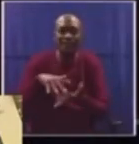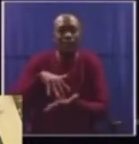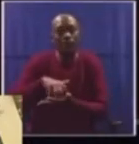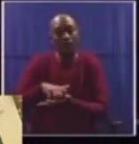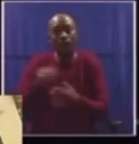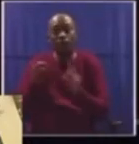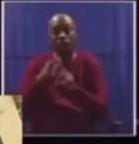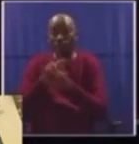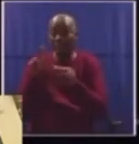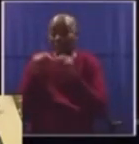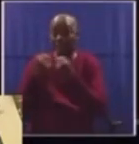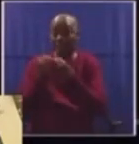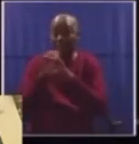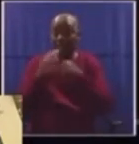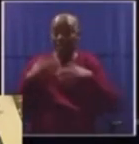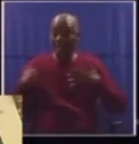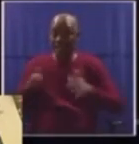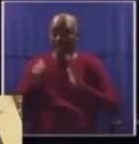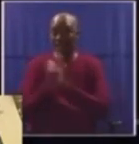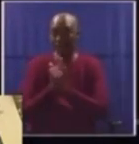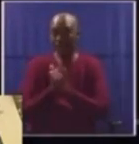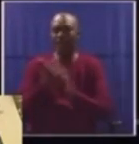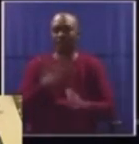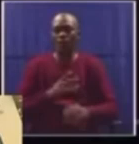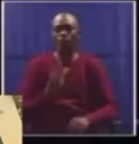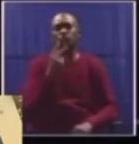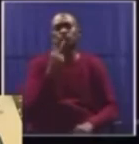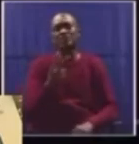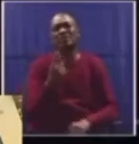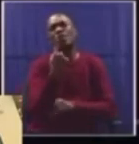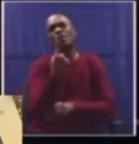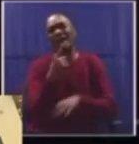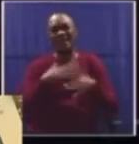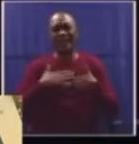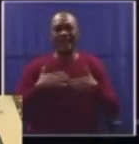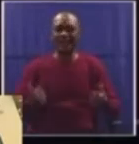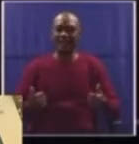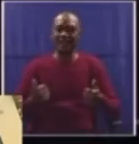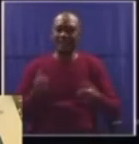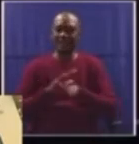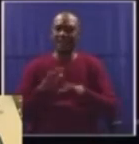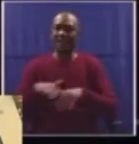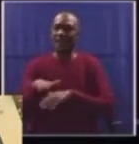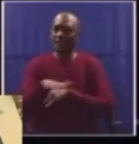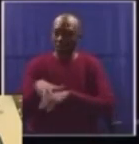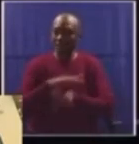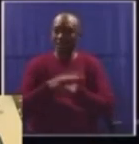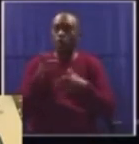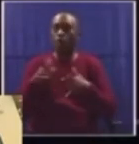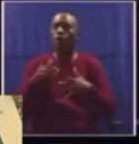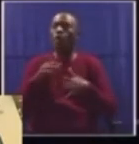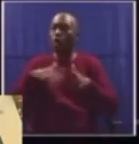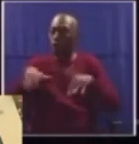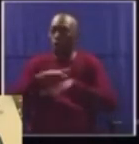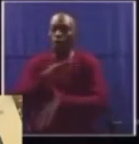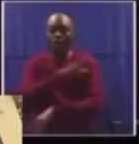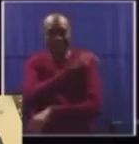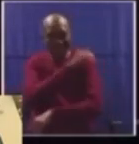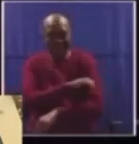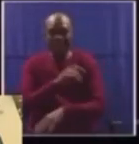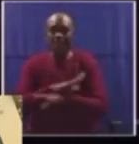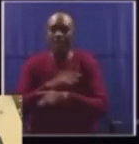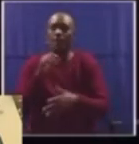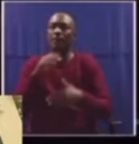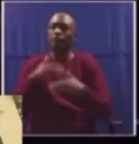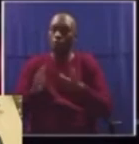Act, Amendment Act, that was to see at least one health facility in every ward and that all the clinics open for 24/7 and 7 days